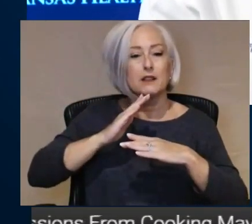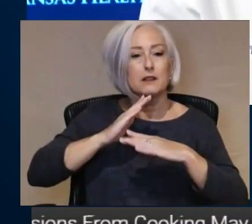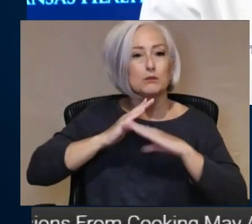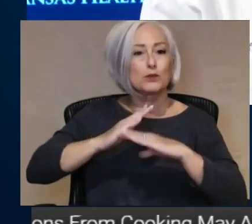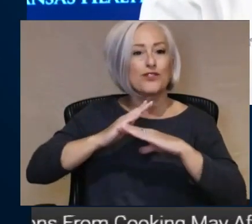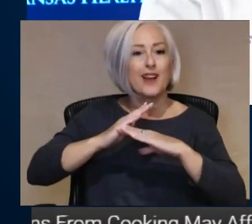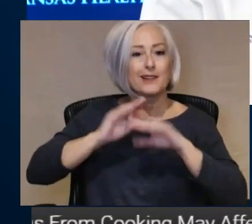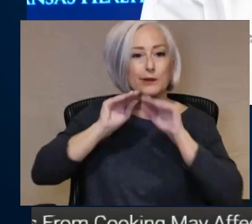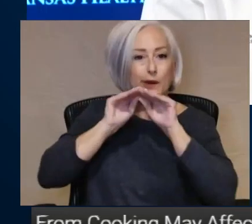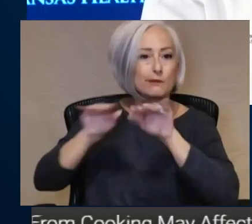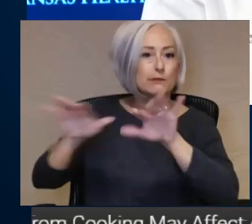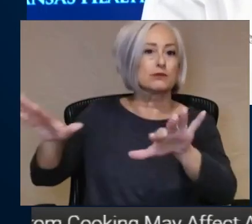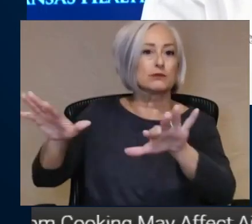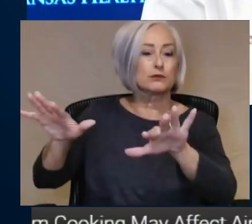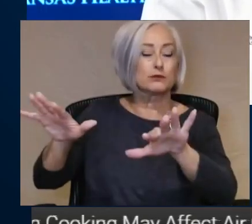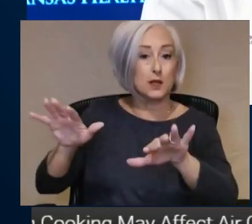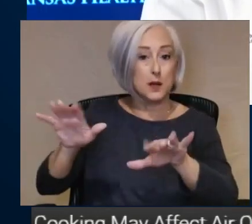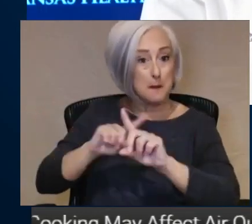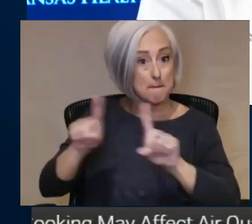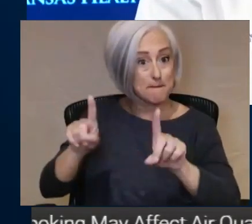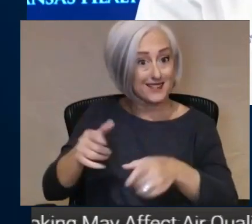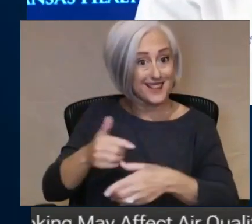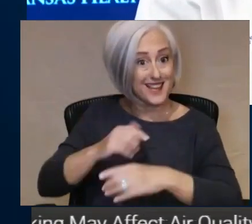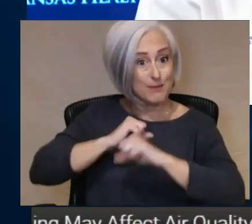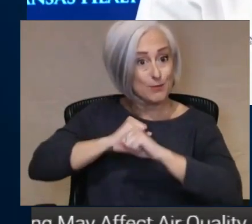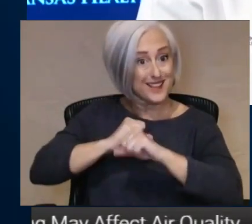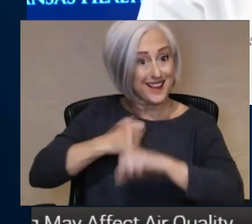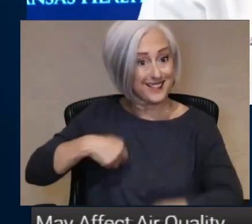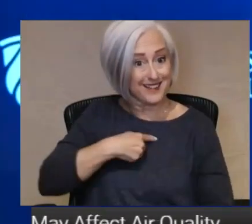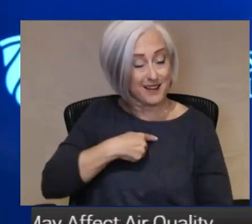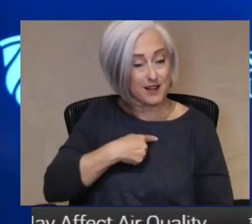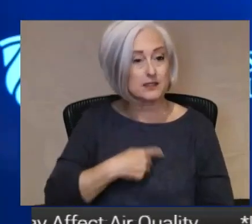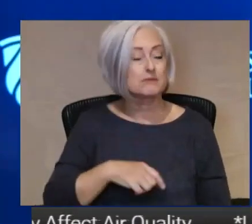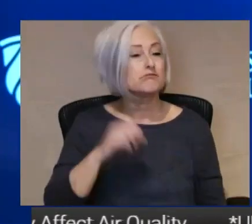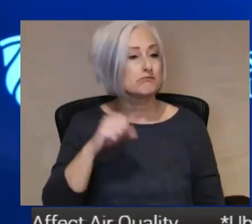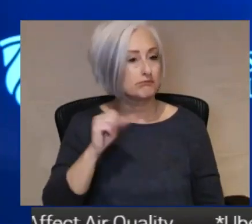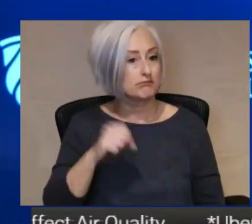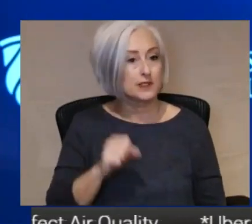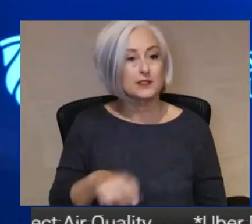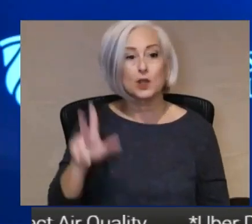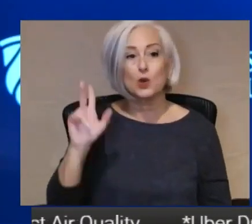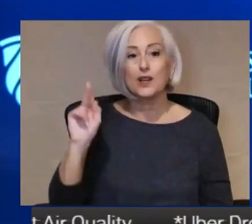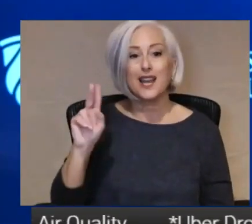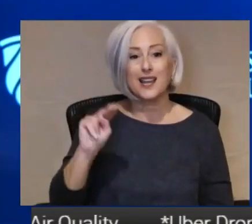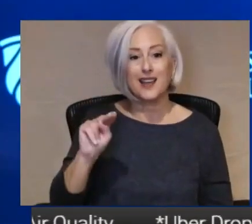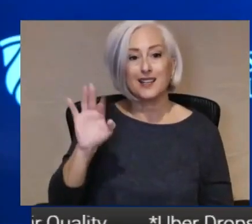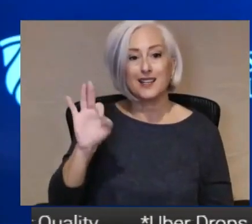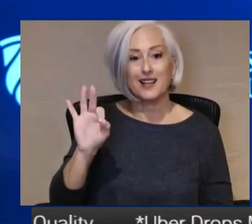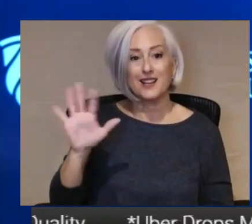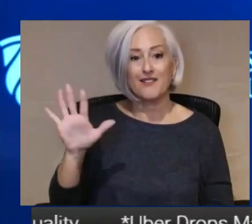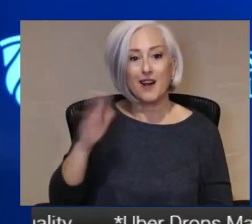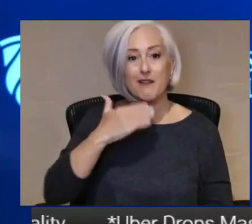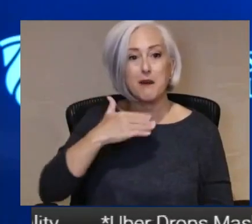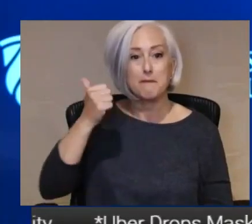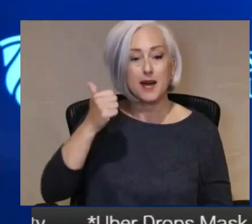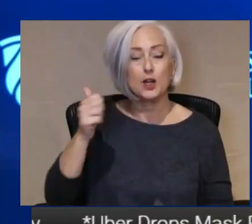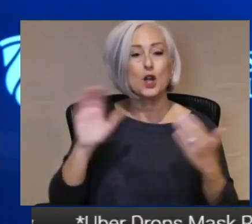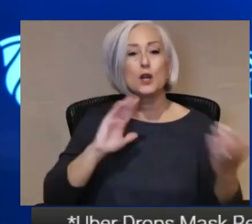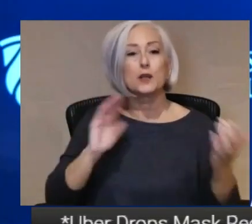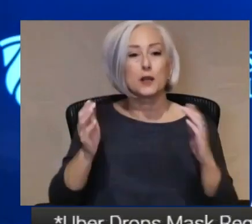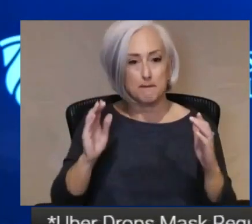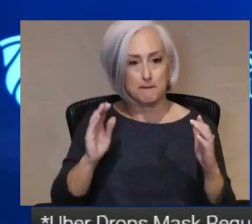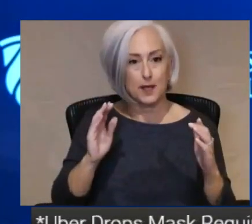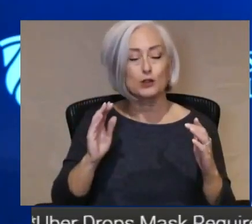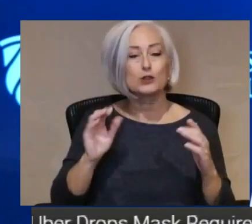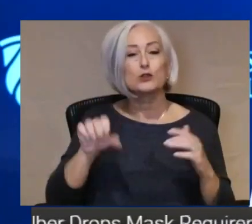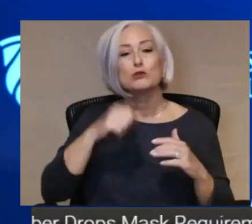been yes. Yeah. And the better grade mask you do, a KN95 works better than a simple face mask, but works better than a cloth mask, and